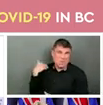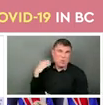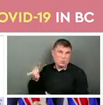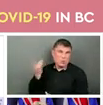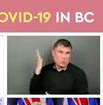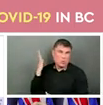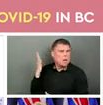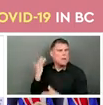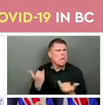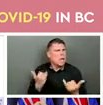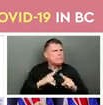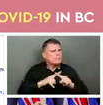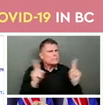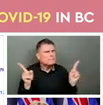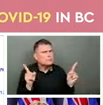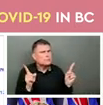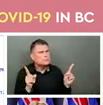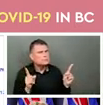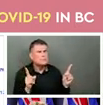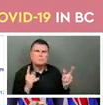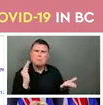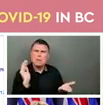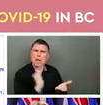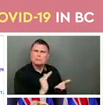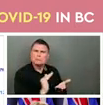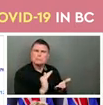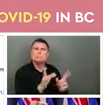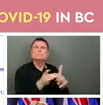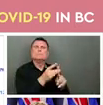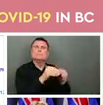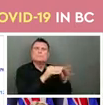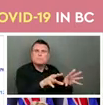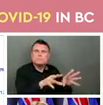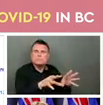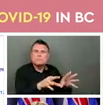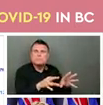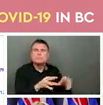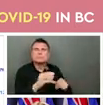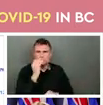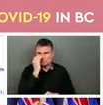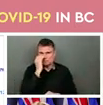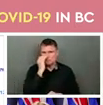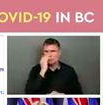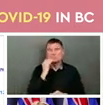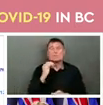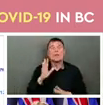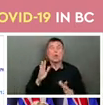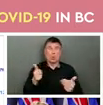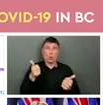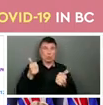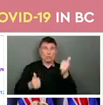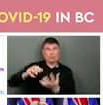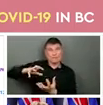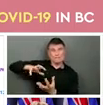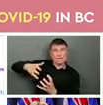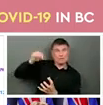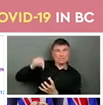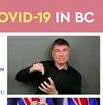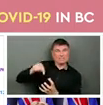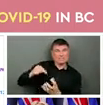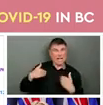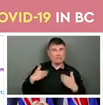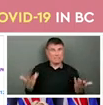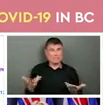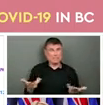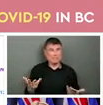for us. What we have seen is that there has been a slight change in the proportion of different variants